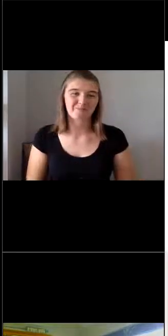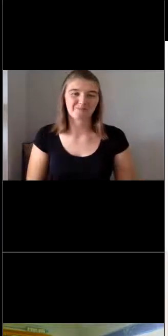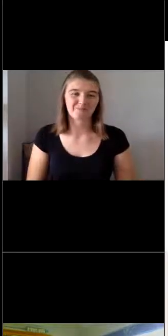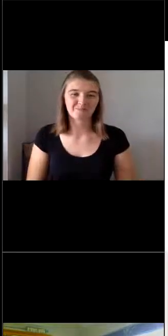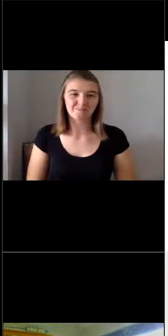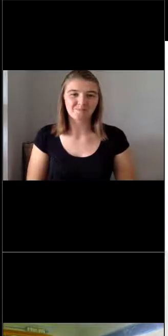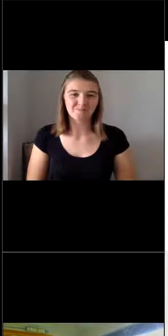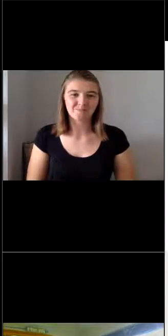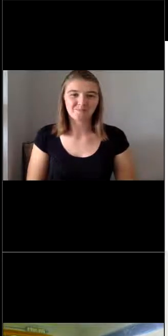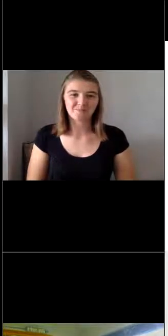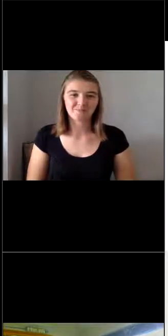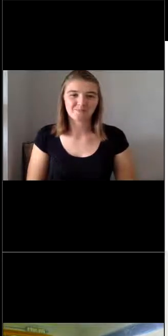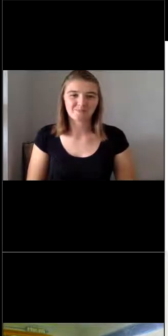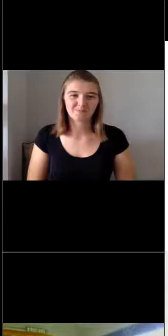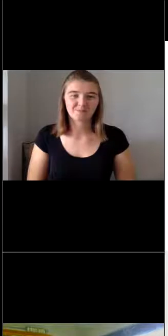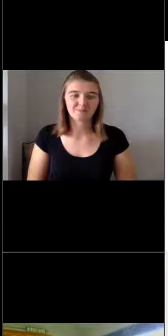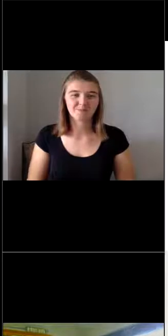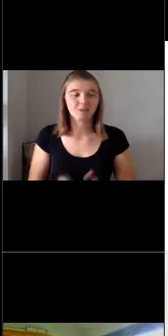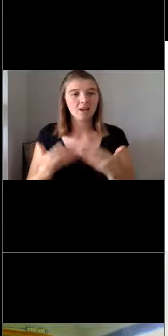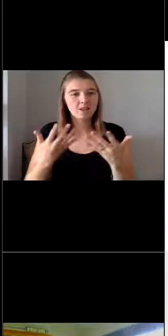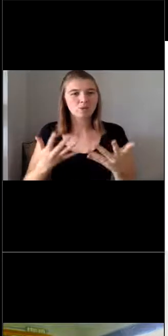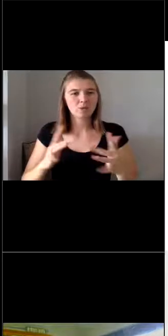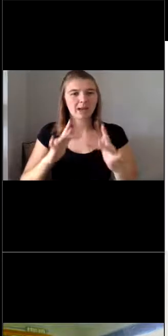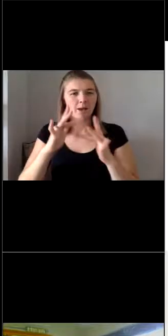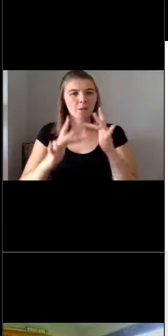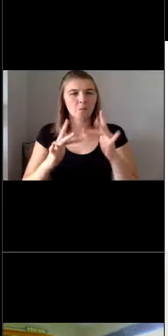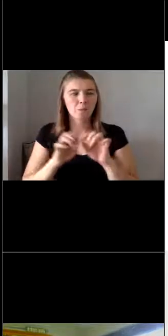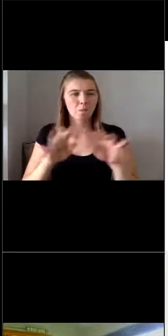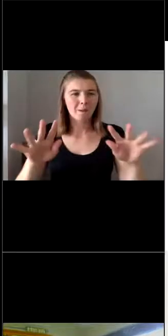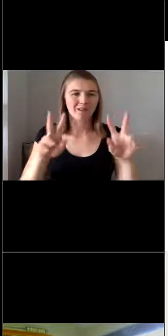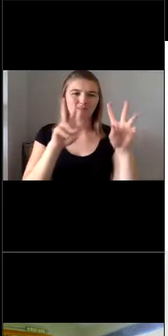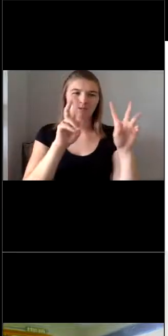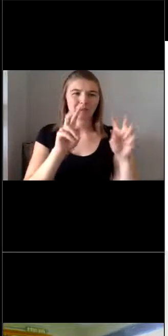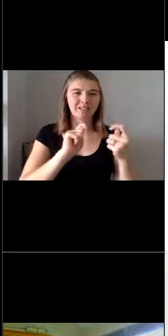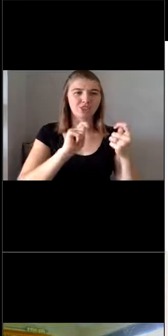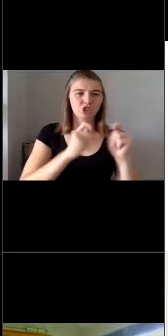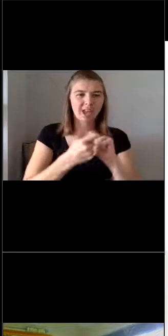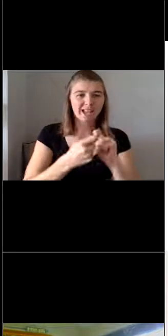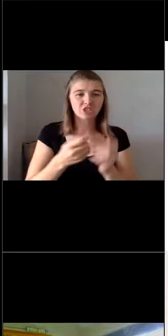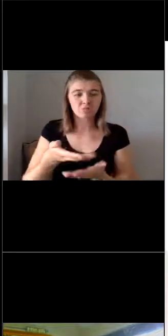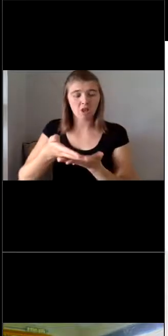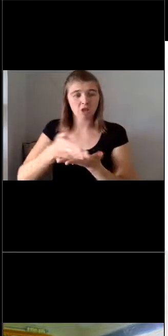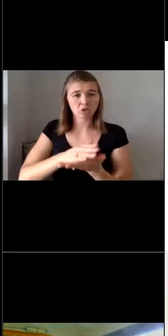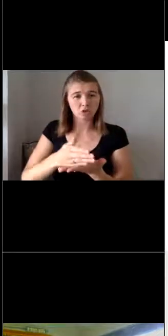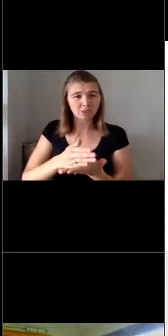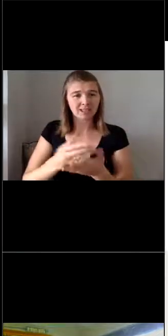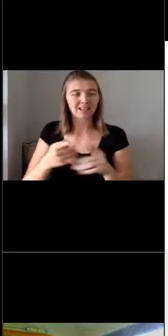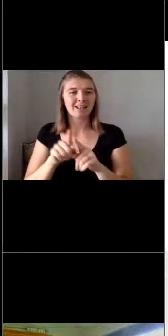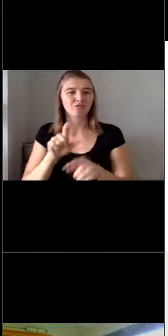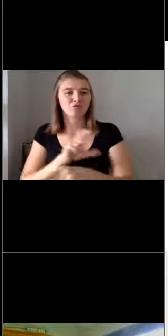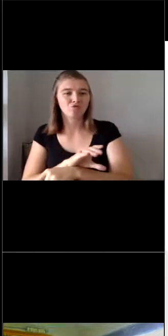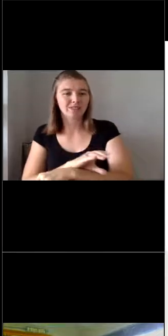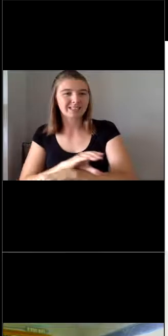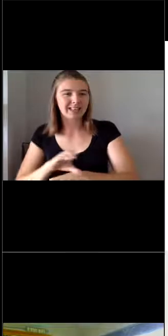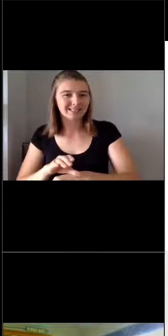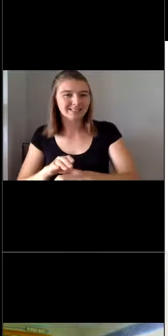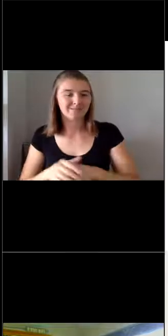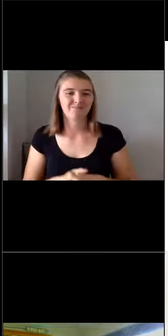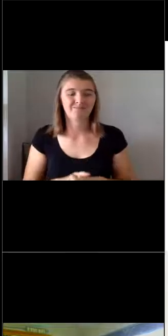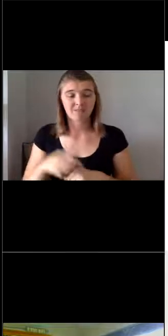webinar. Now, today's webinar is about change, uncertainty and resilience, and it's the fifth in our Building a Better Chemistry